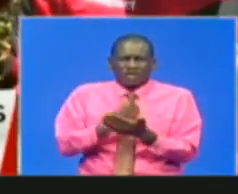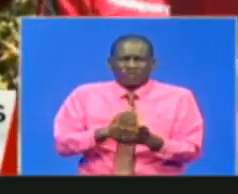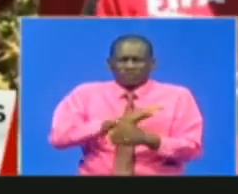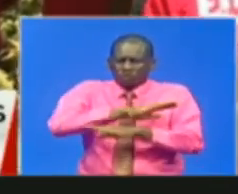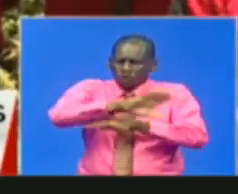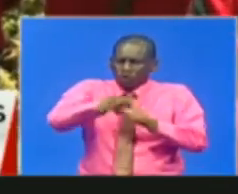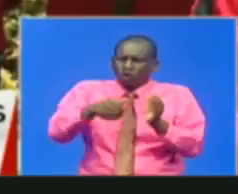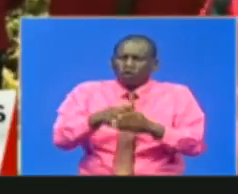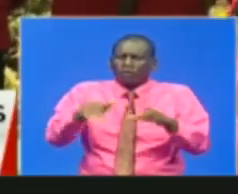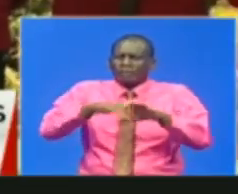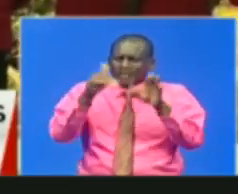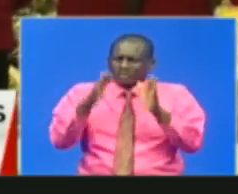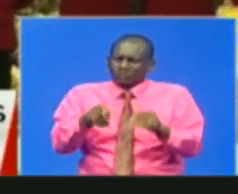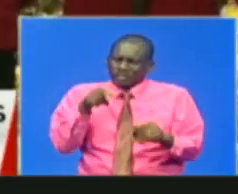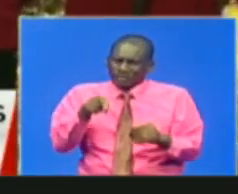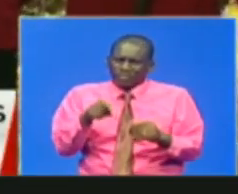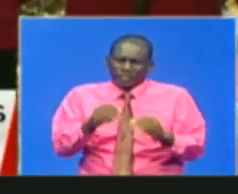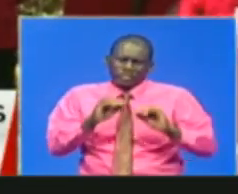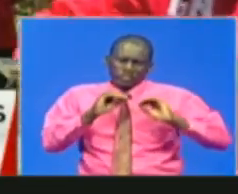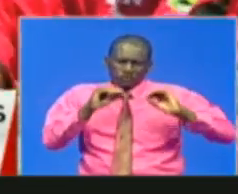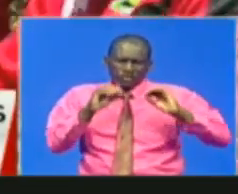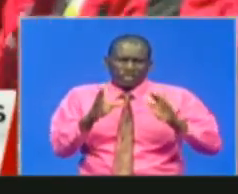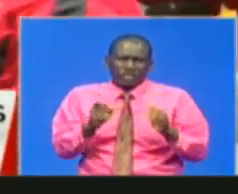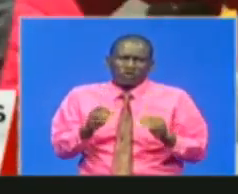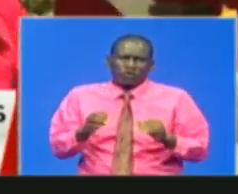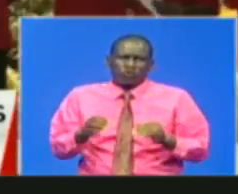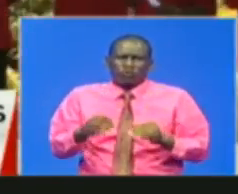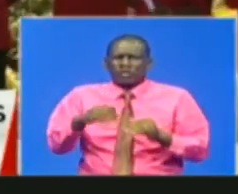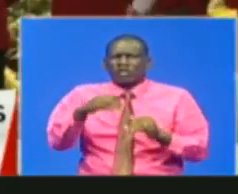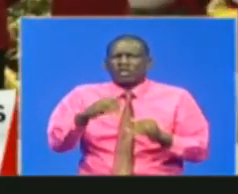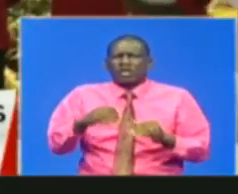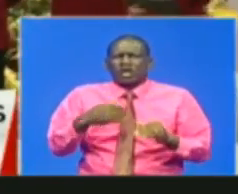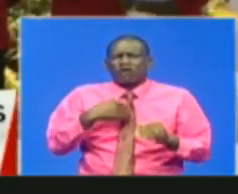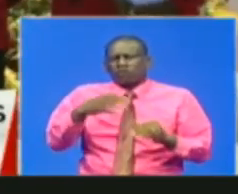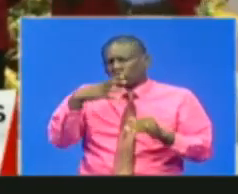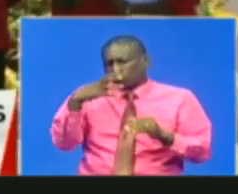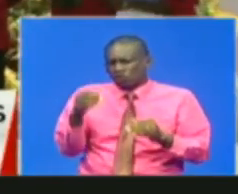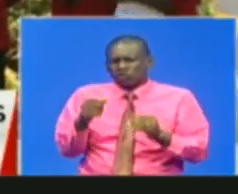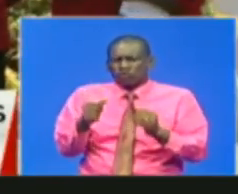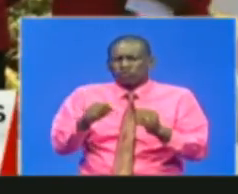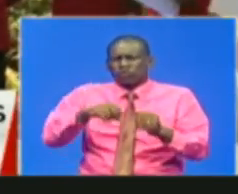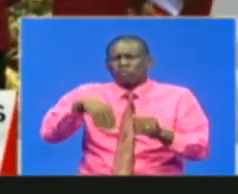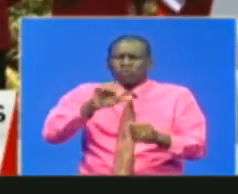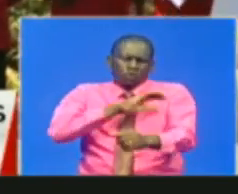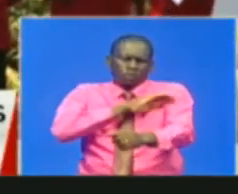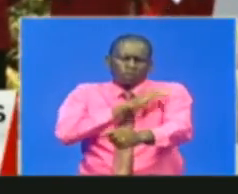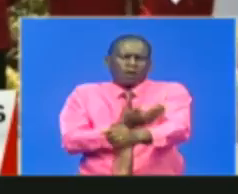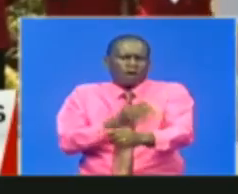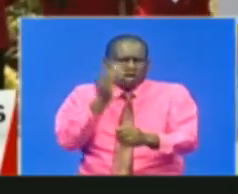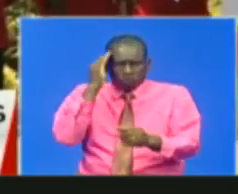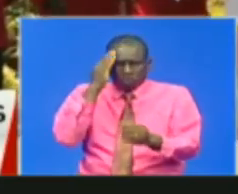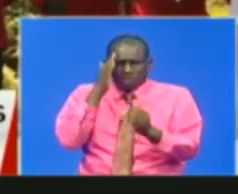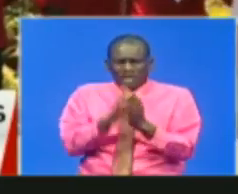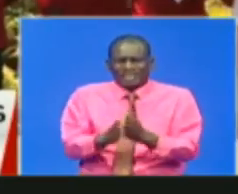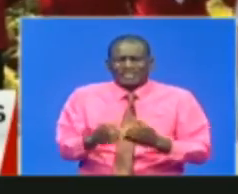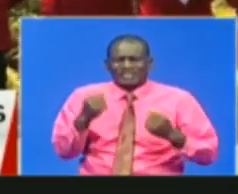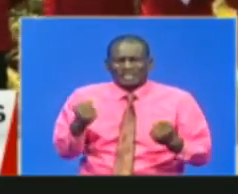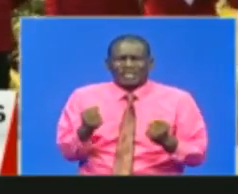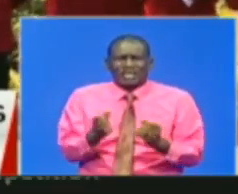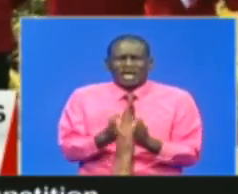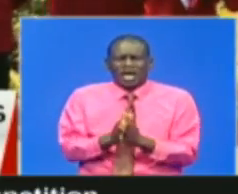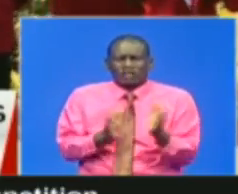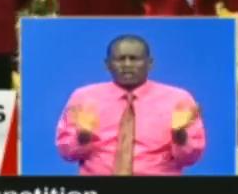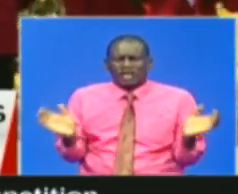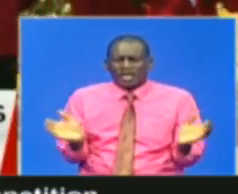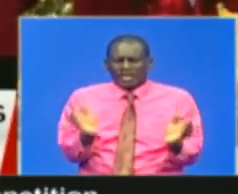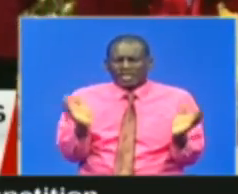every participant that has been in this course will leave this place, has left this place empowered and energized and highly